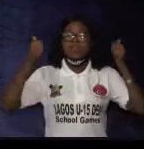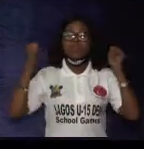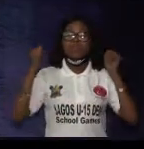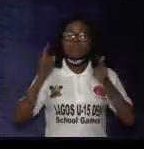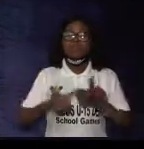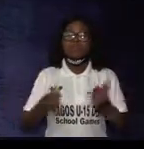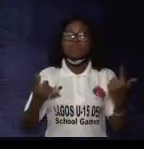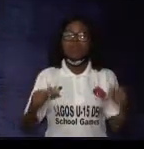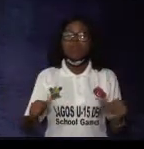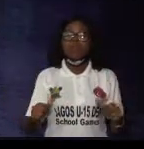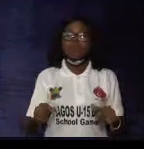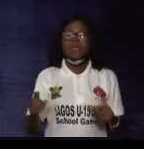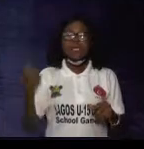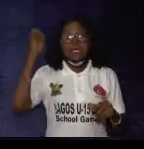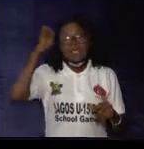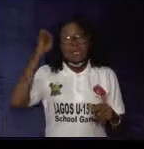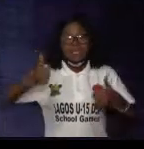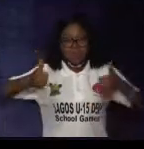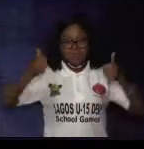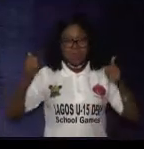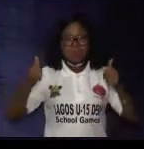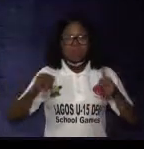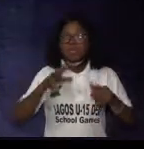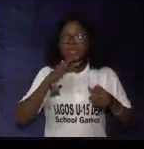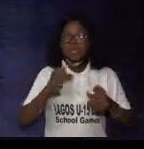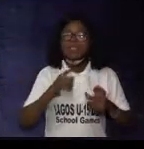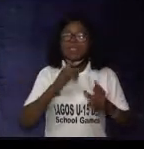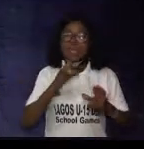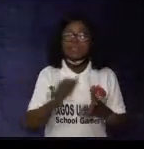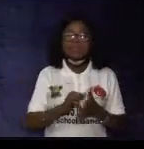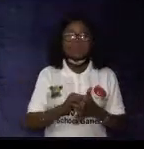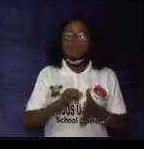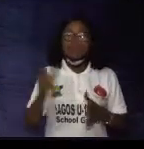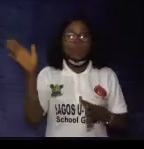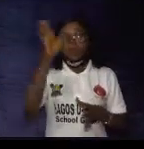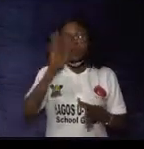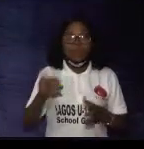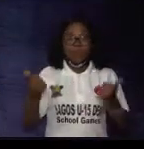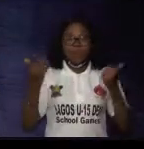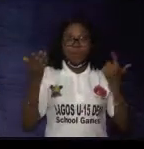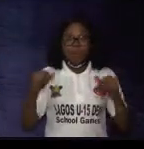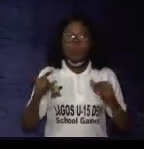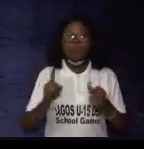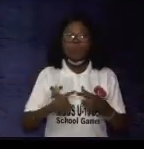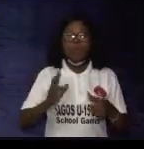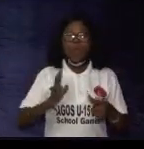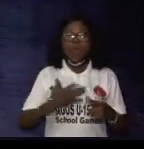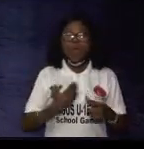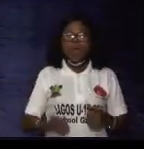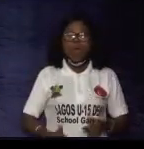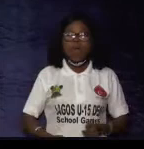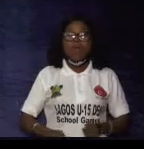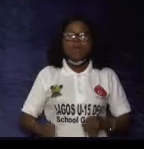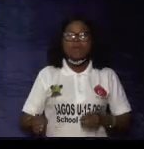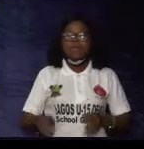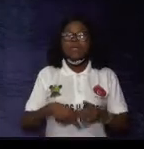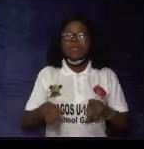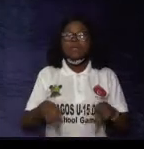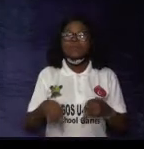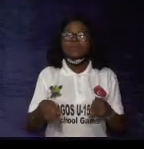to come. He did not come. He said he would not come. He turned down our invitation to the